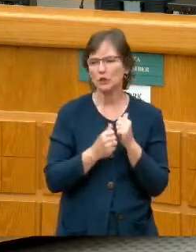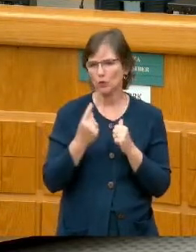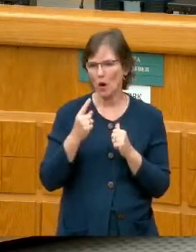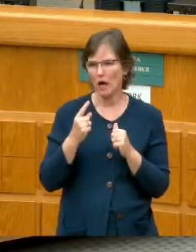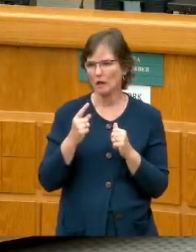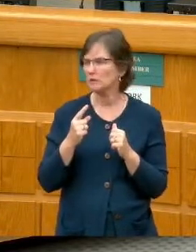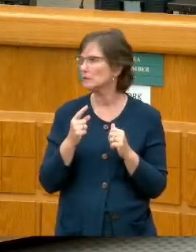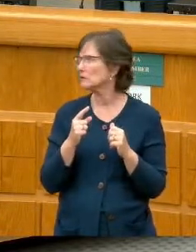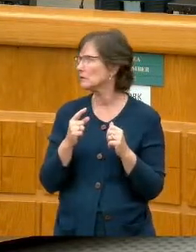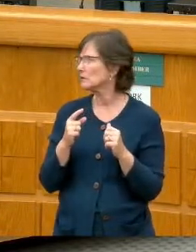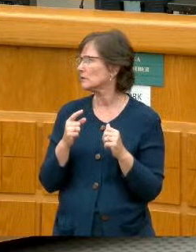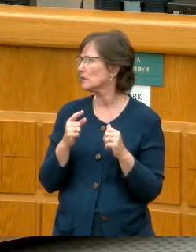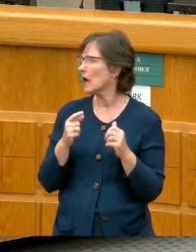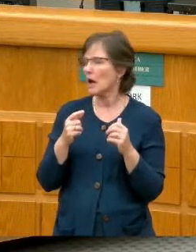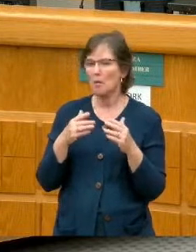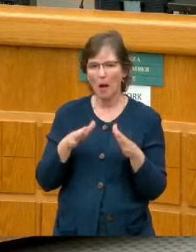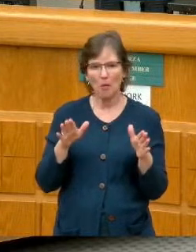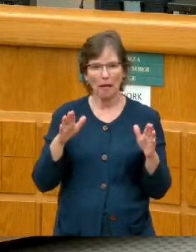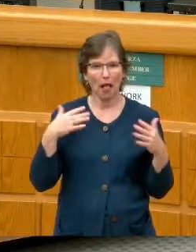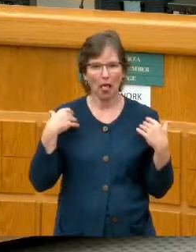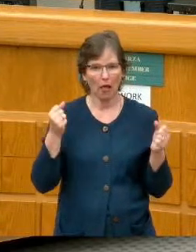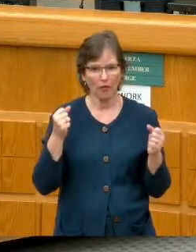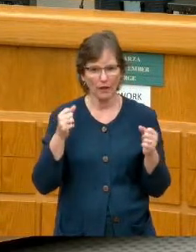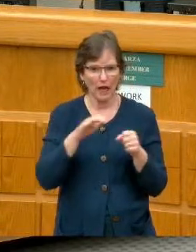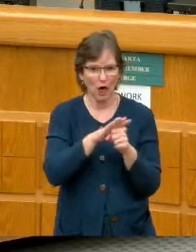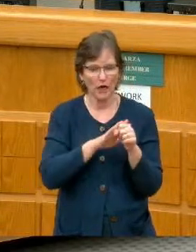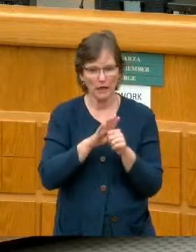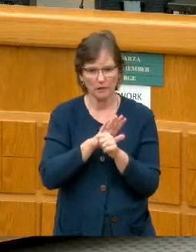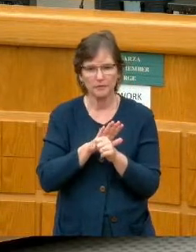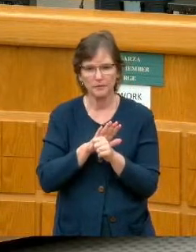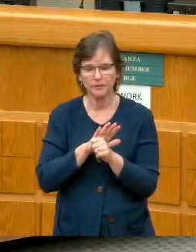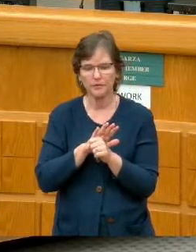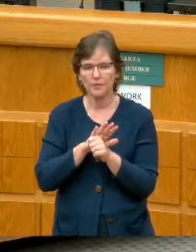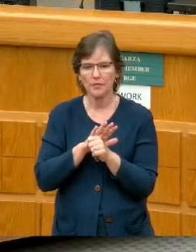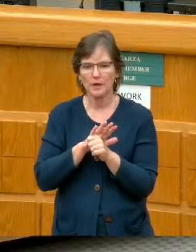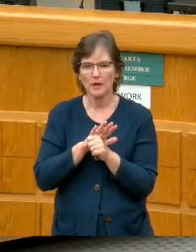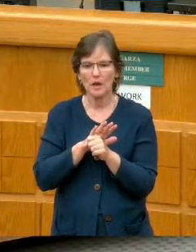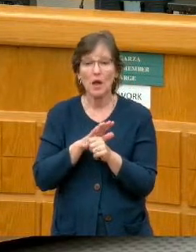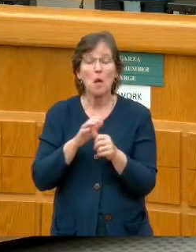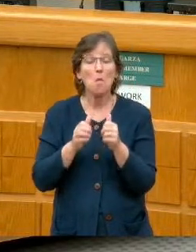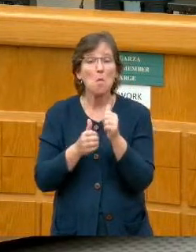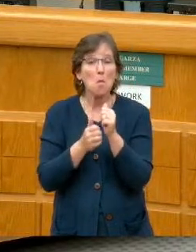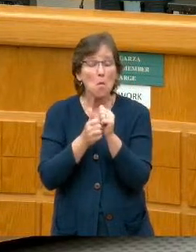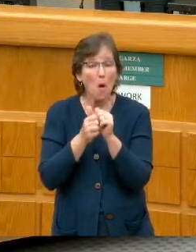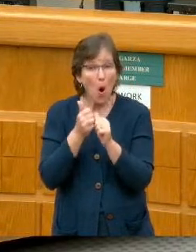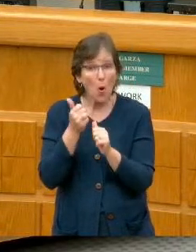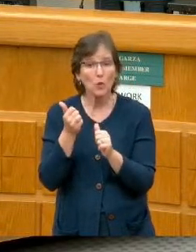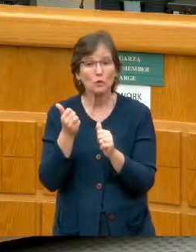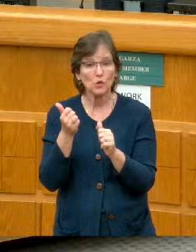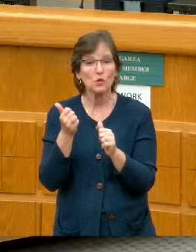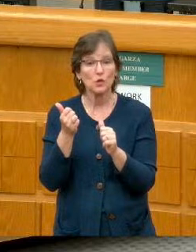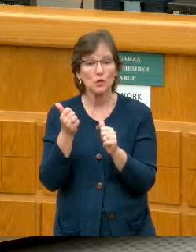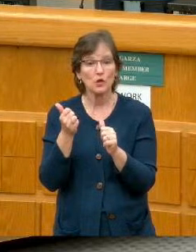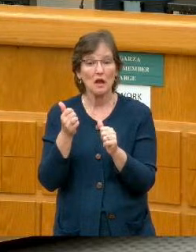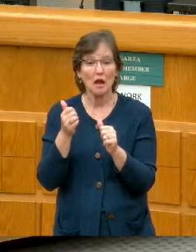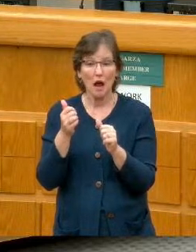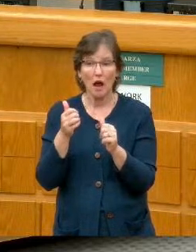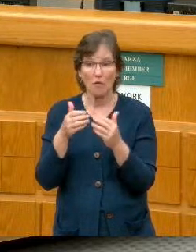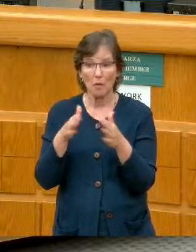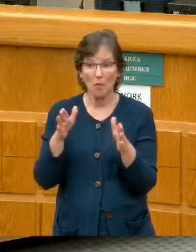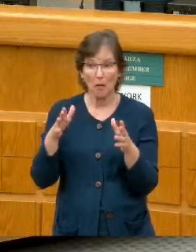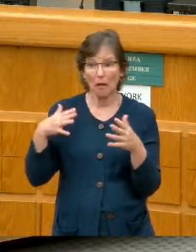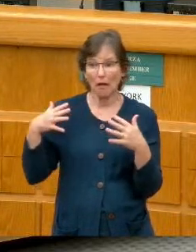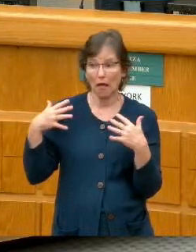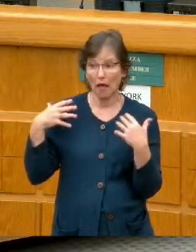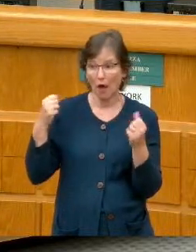at this graphic, what you can see is that the majority of the public health regions are having, or at least a few of them are having an